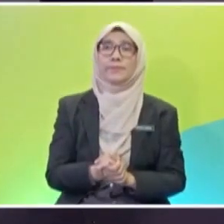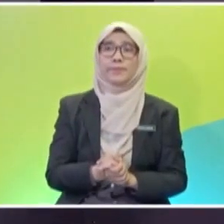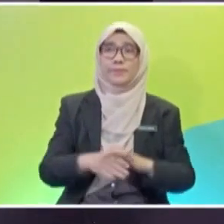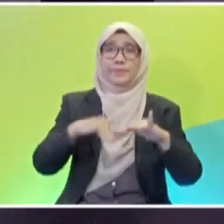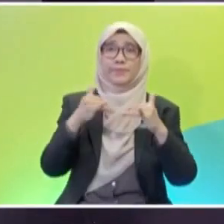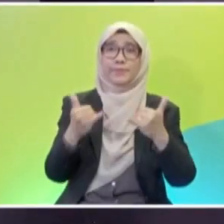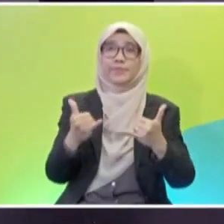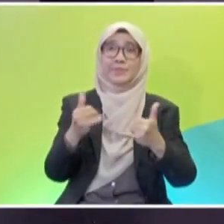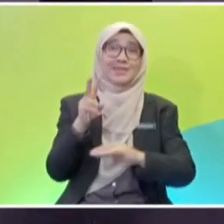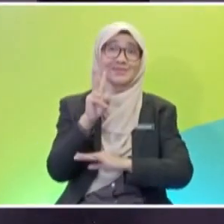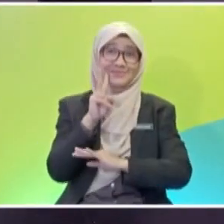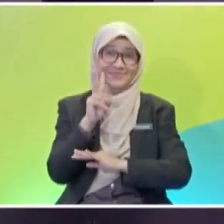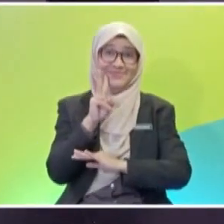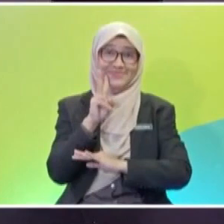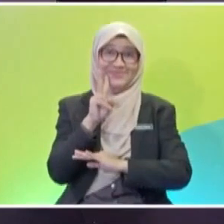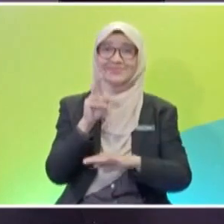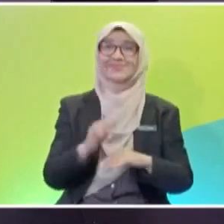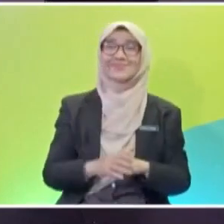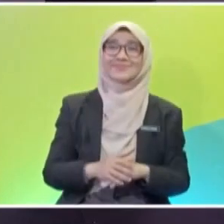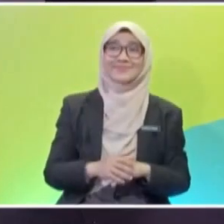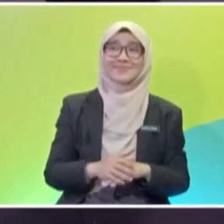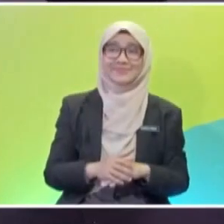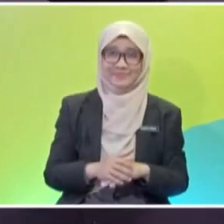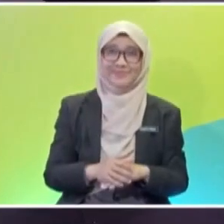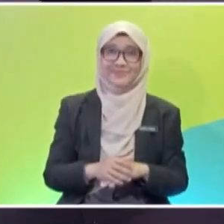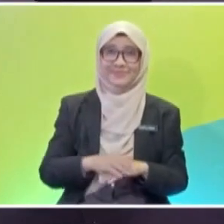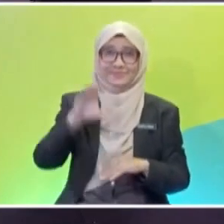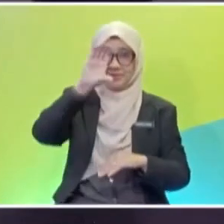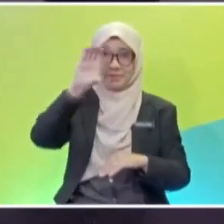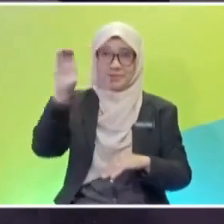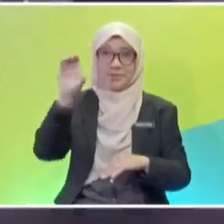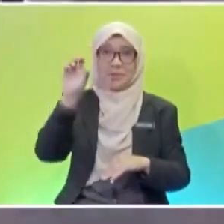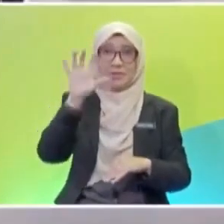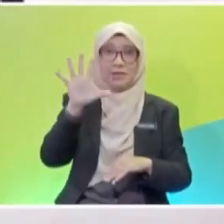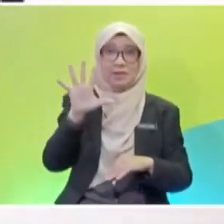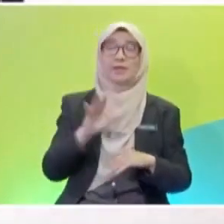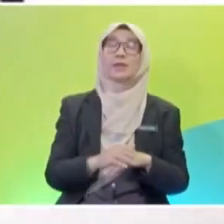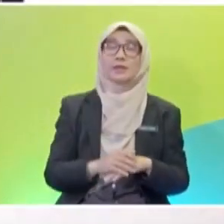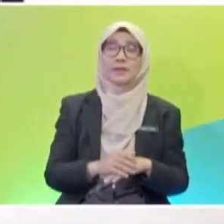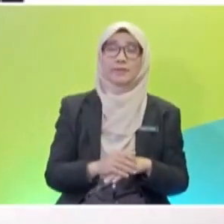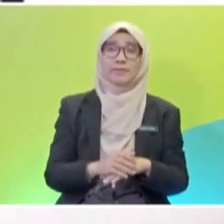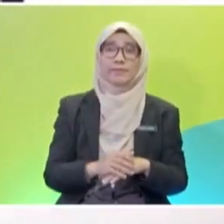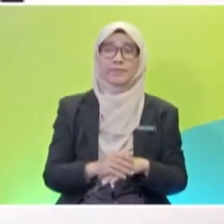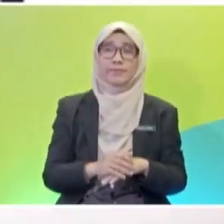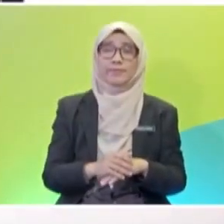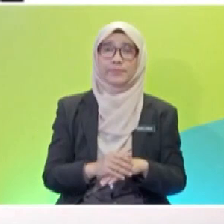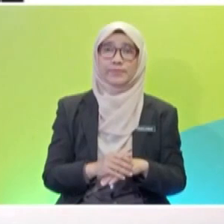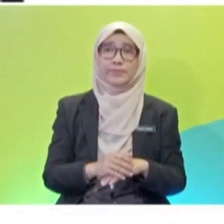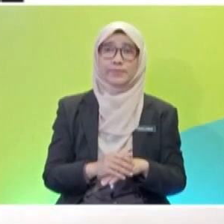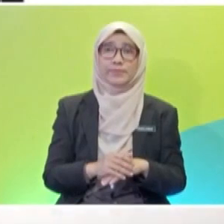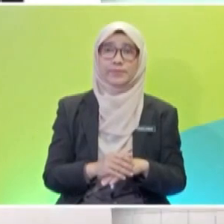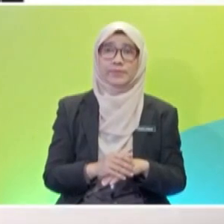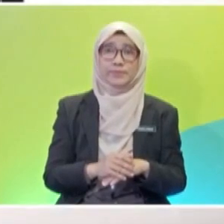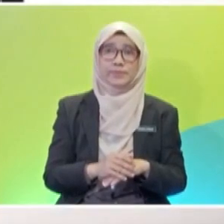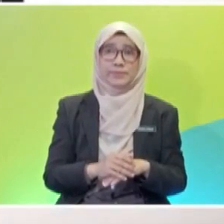we have Vinosha. Yay. Paragraph 5. Based on paragraph 5, I